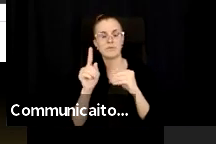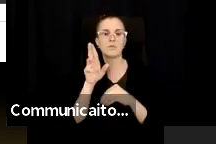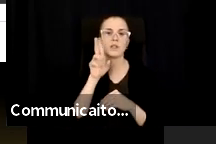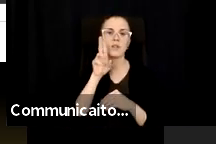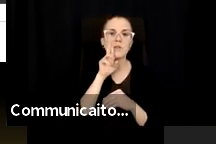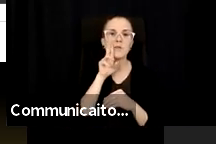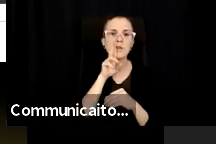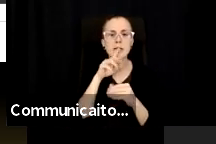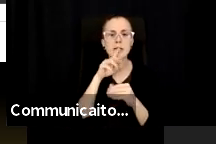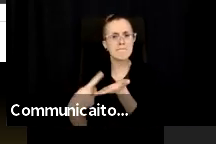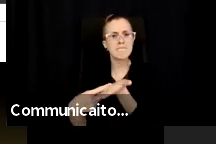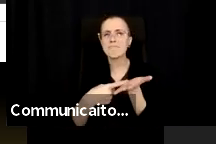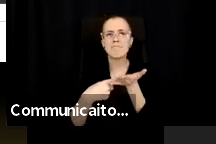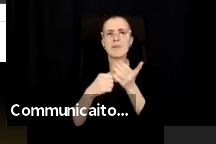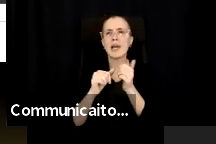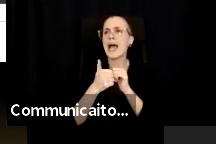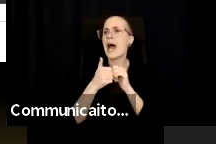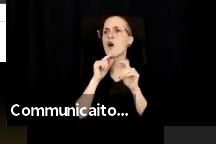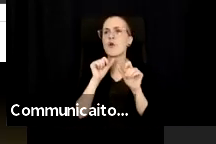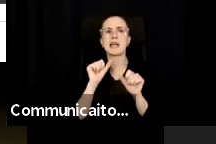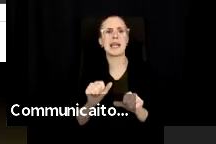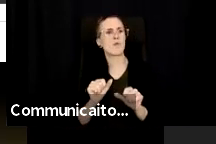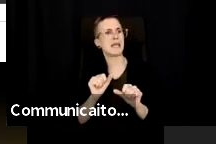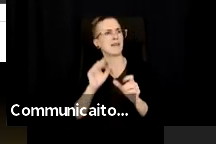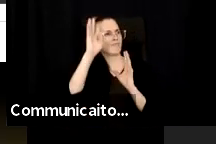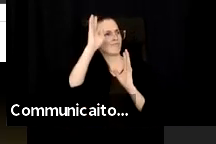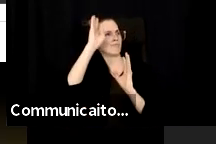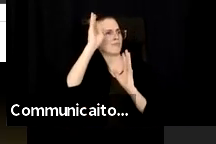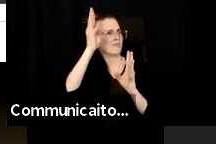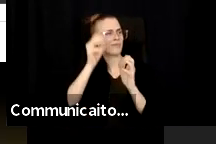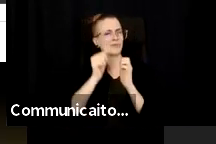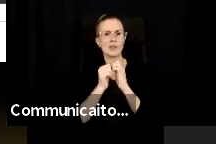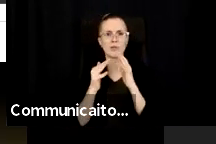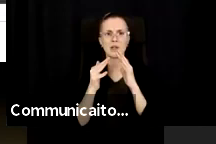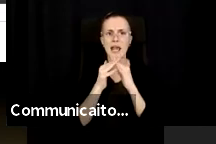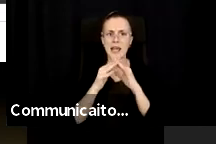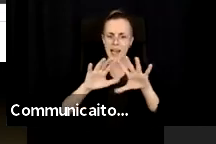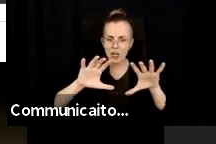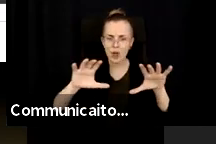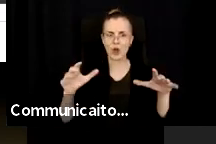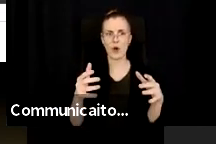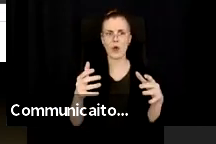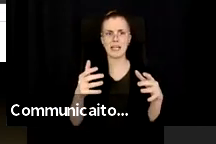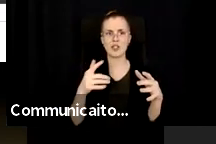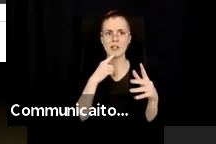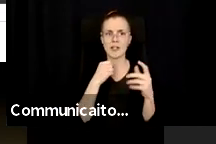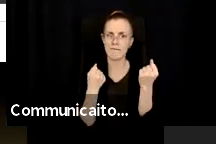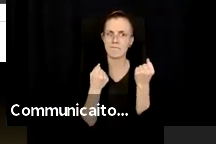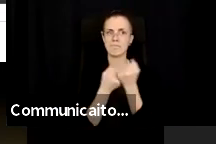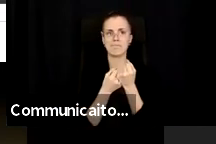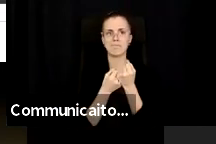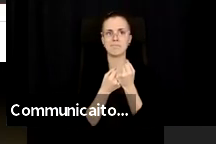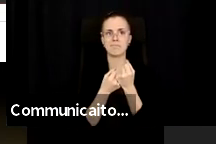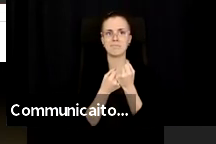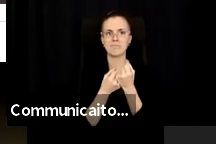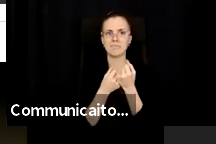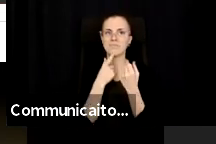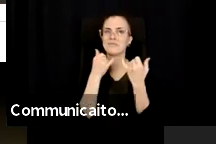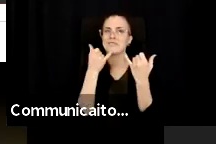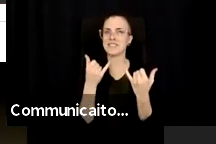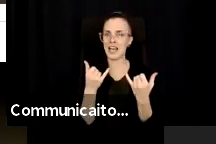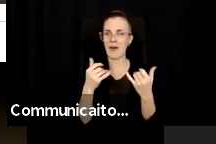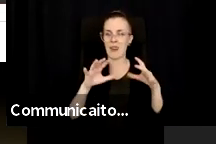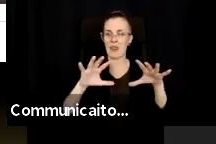coalition of advocacy. And we put together what is now the Coalition of Texans with